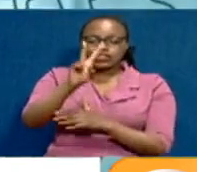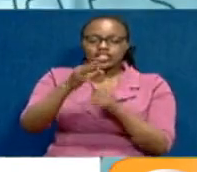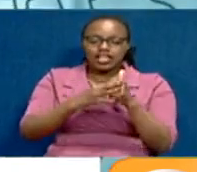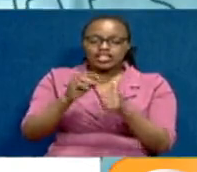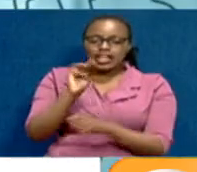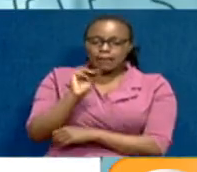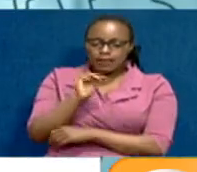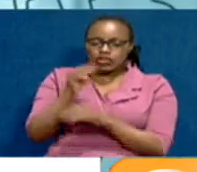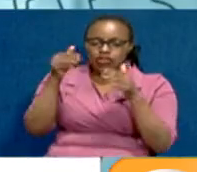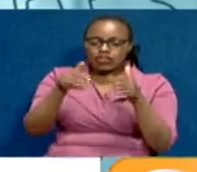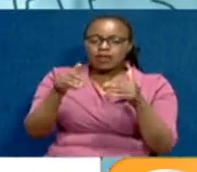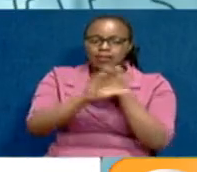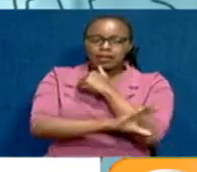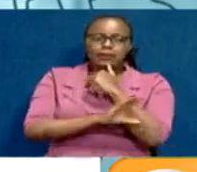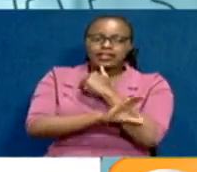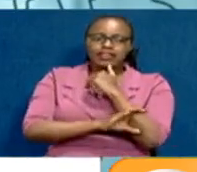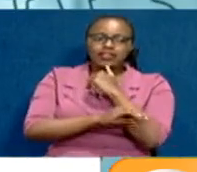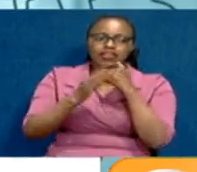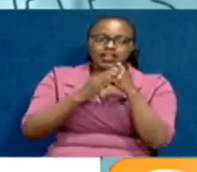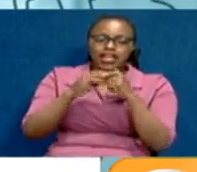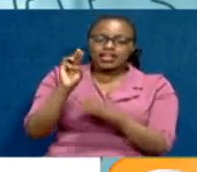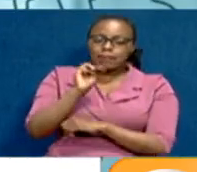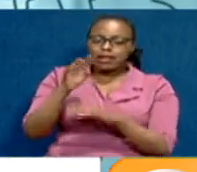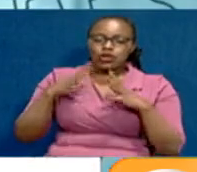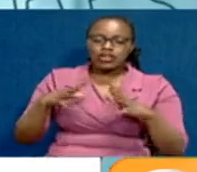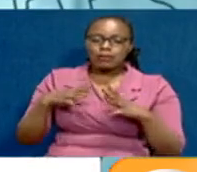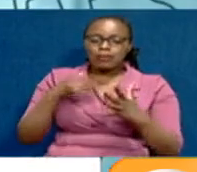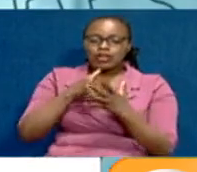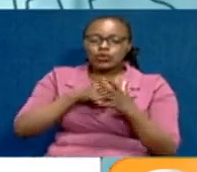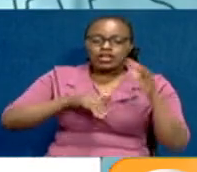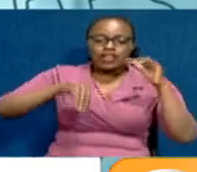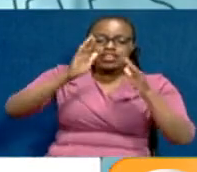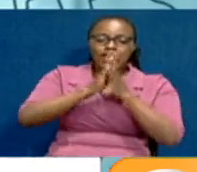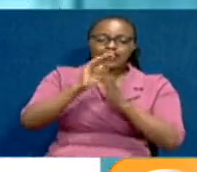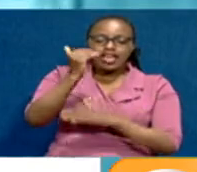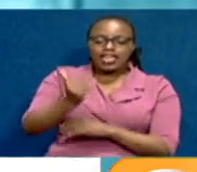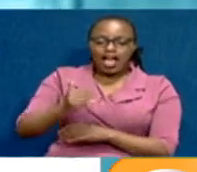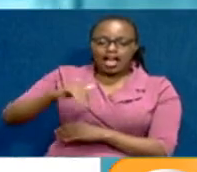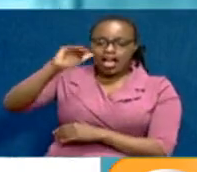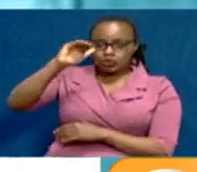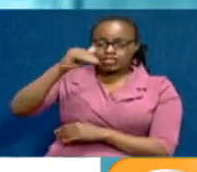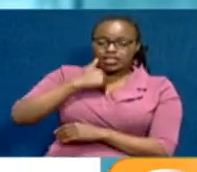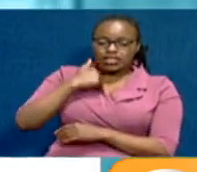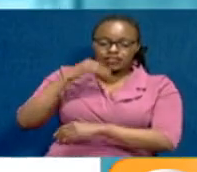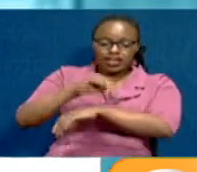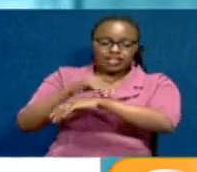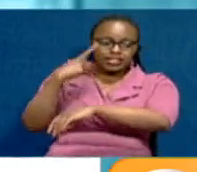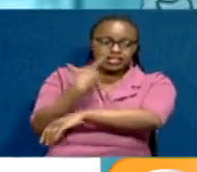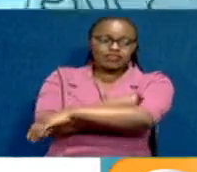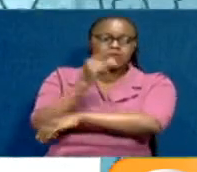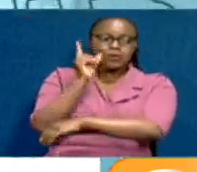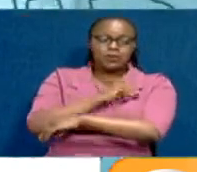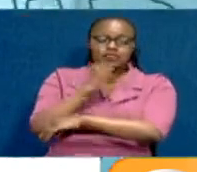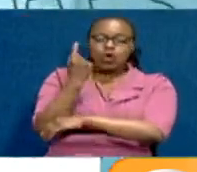million vaccines available in the country, 9 million persons, including the adult and teenage populations, have been vaccinated,